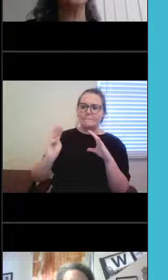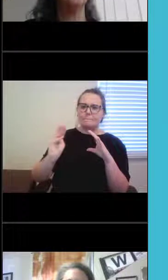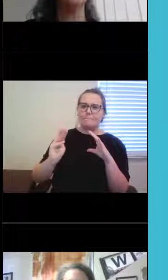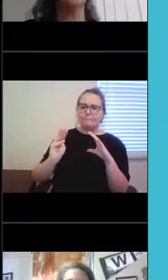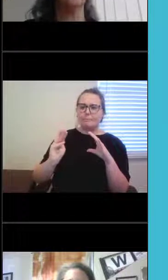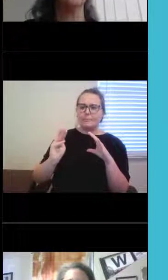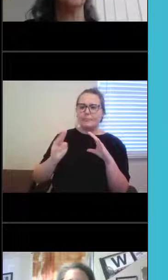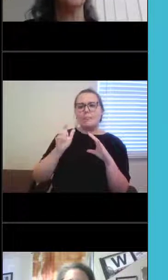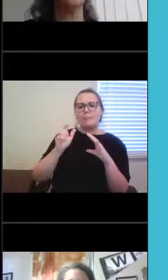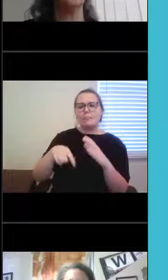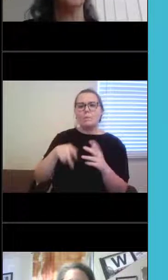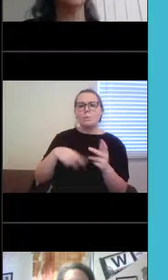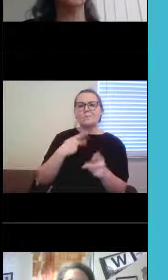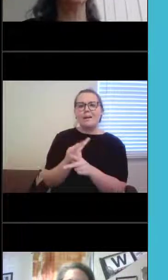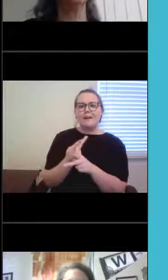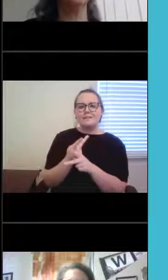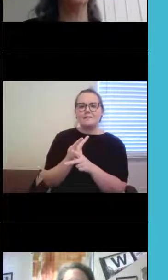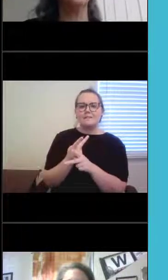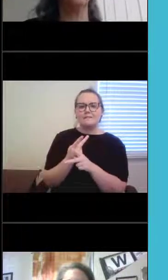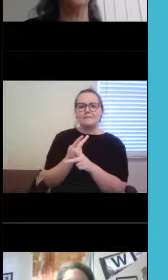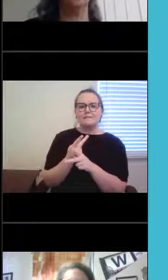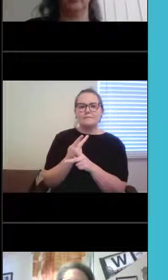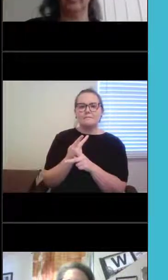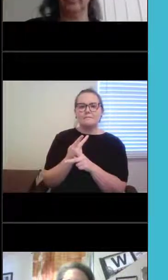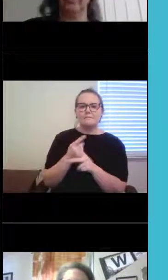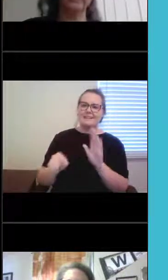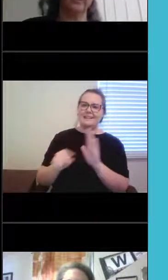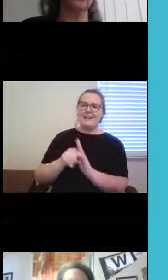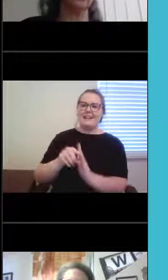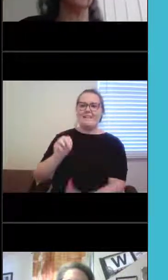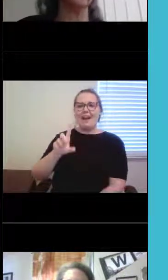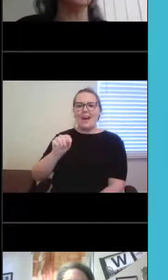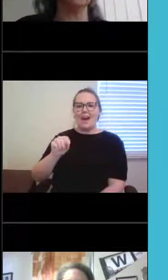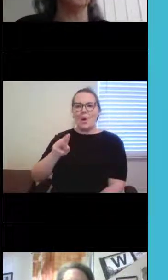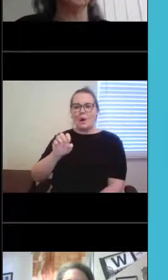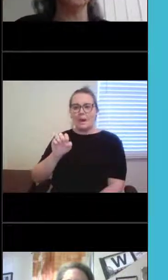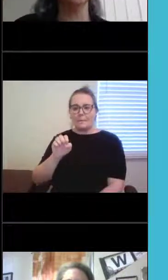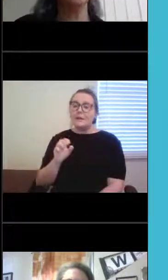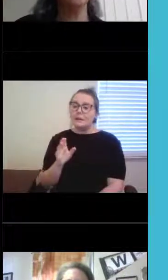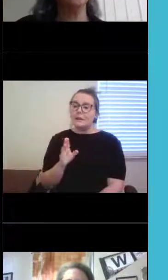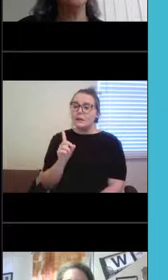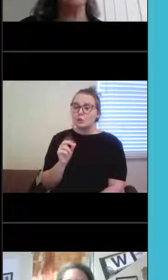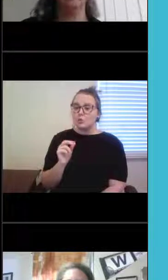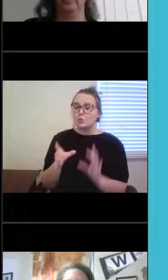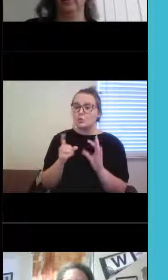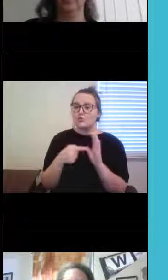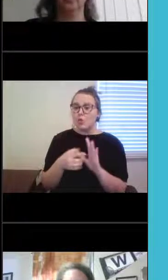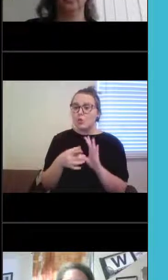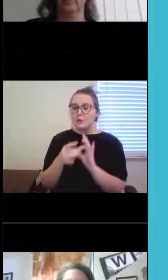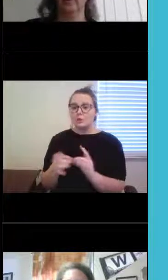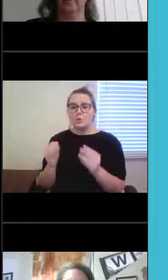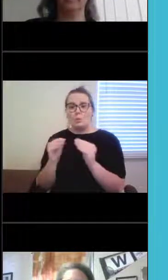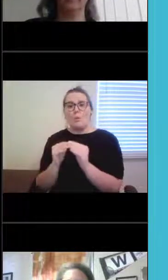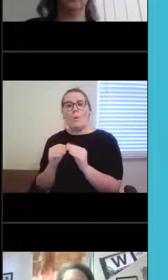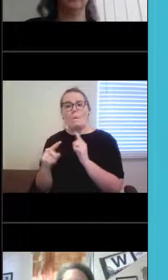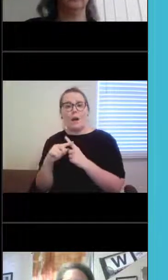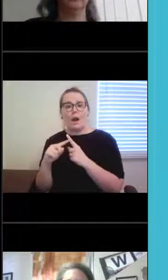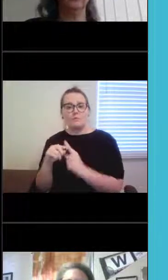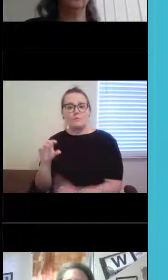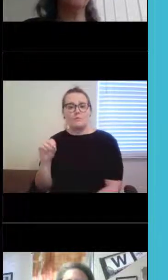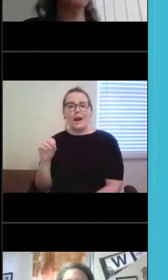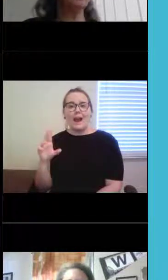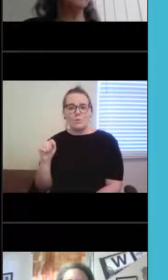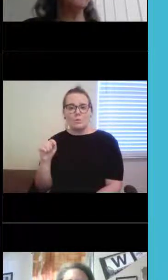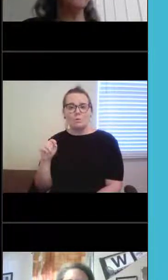those kinds of, sort of psychopathology, sort of negative outcomes. In fact, they do show relationships to more positive outcomes, and we'll talk about that as